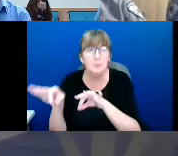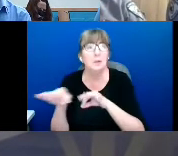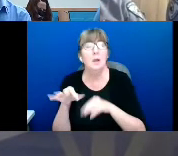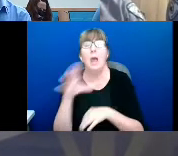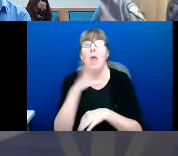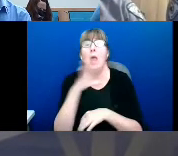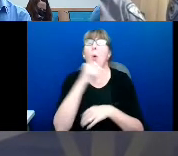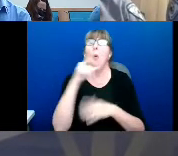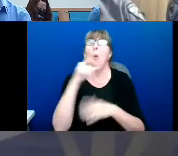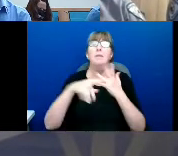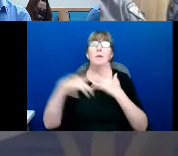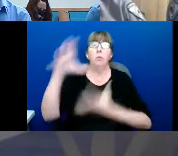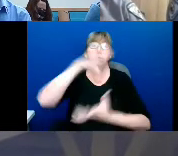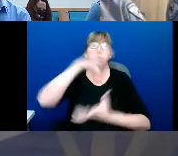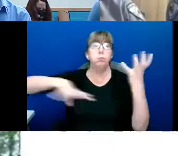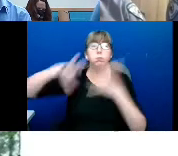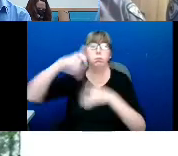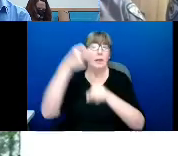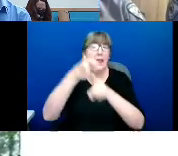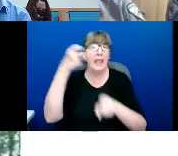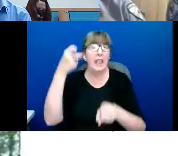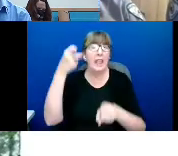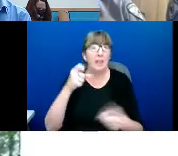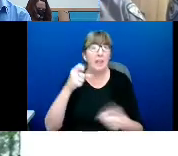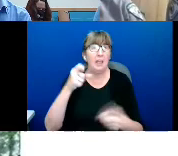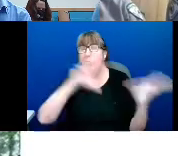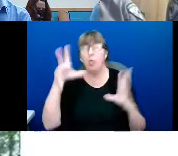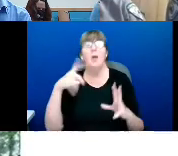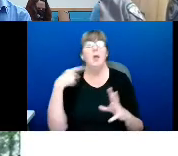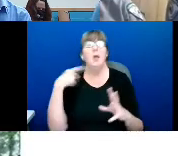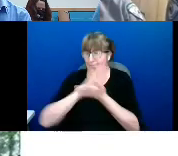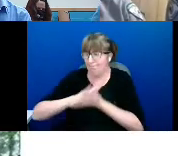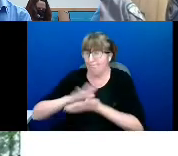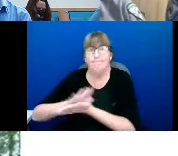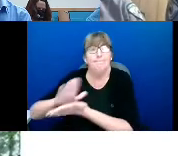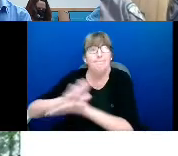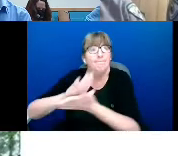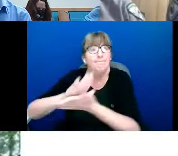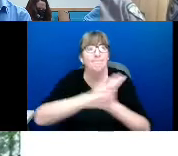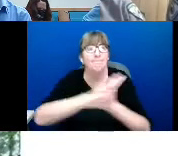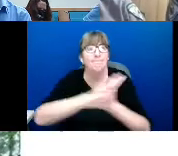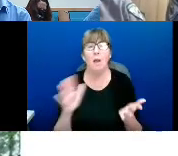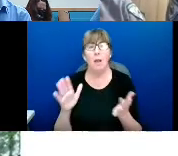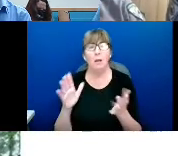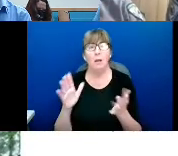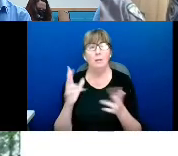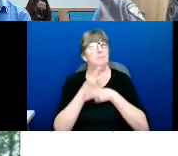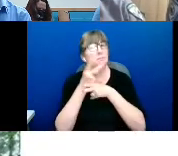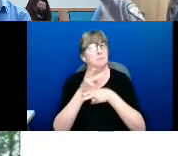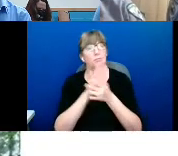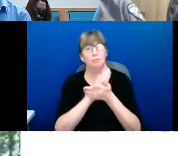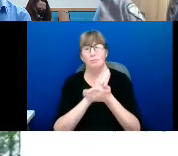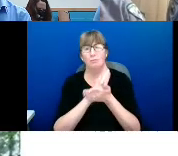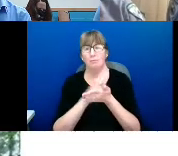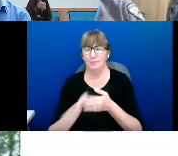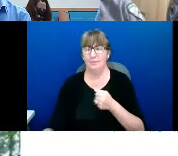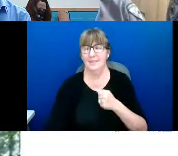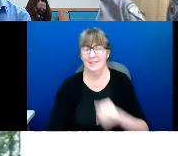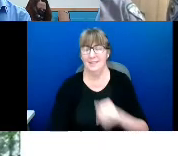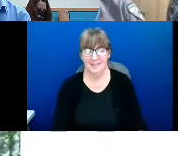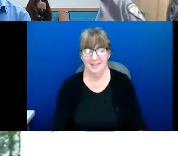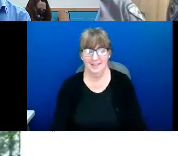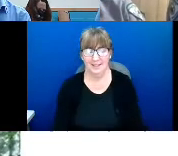making the park look well maintained. But one thing that I wanted to do is take it a step further, and part of our job as